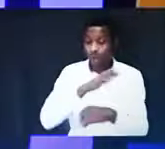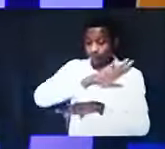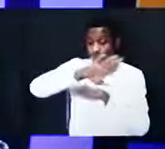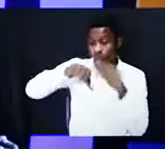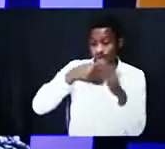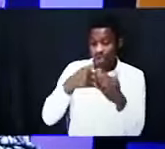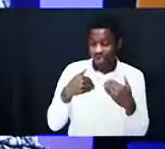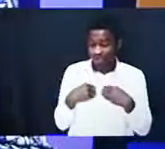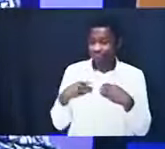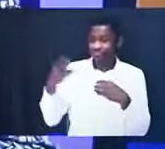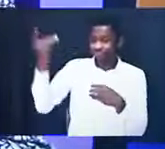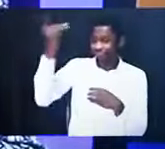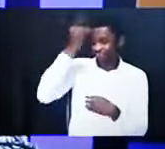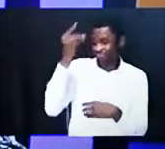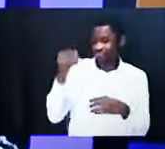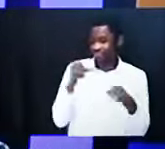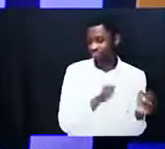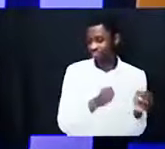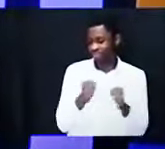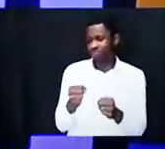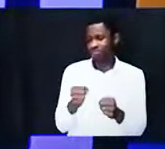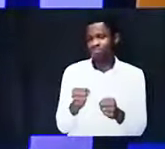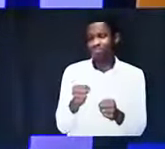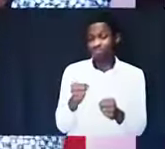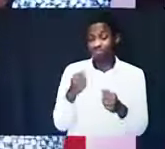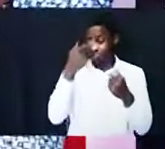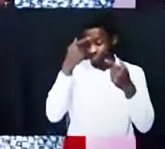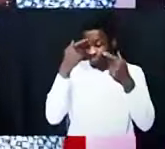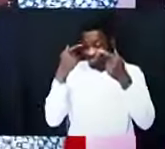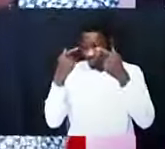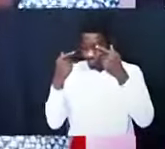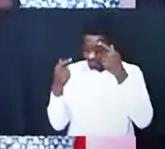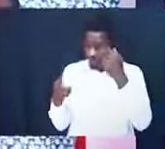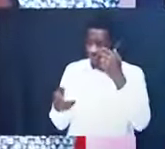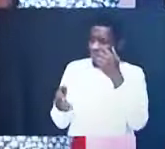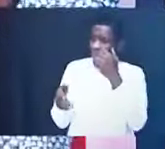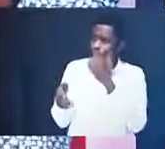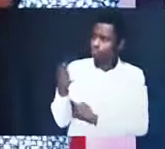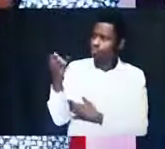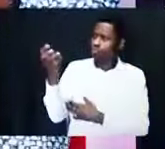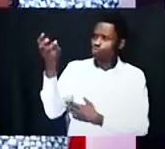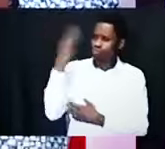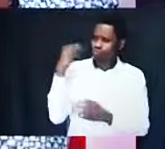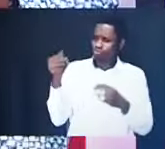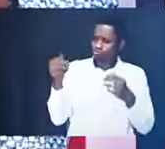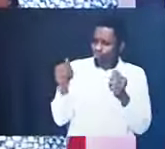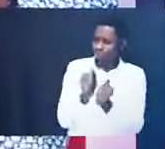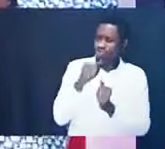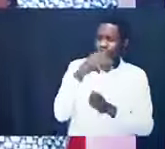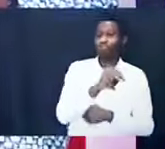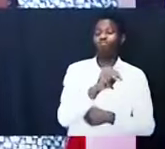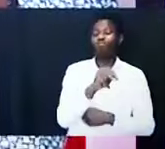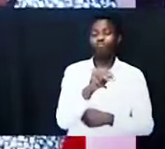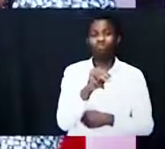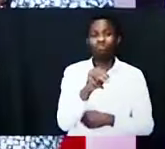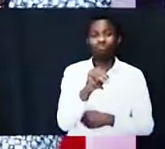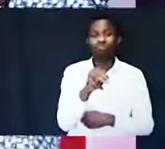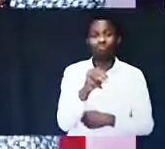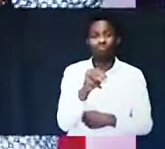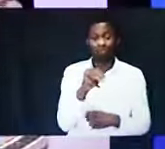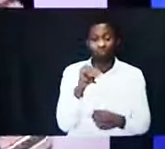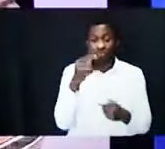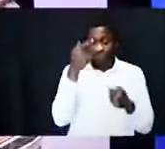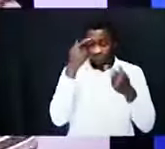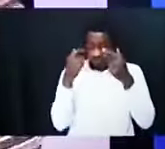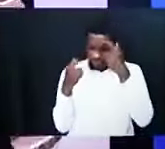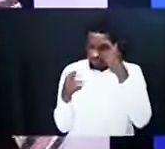devil, because God was with him. Because the presence